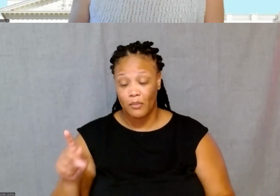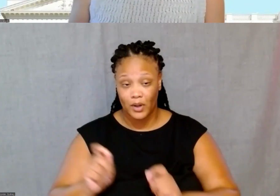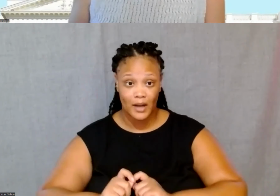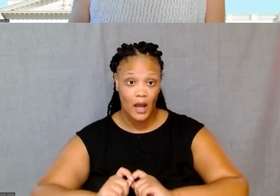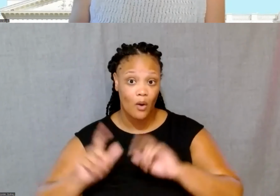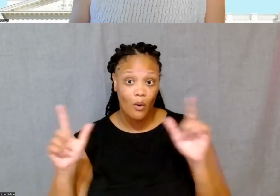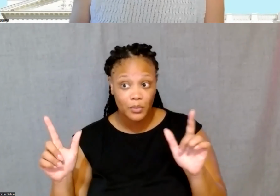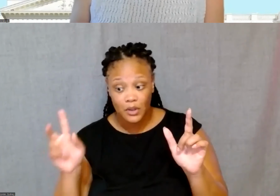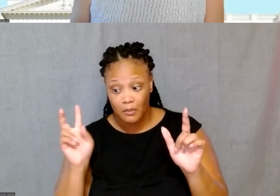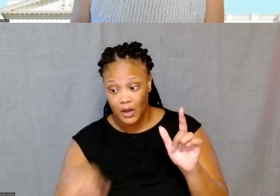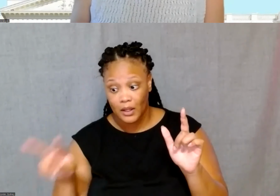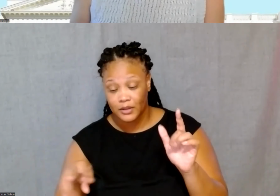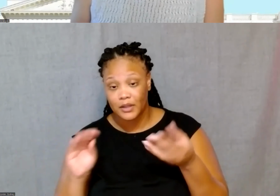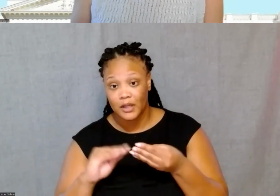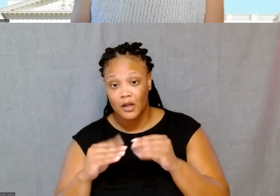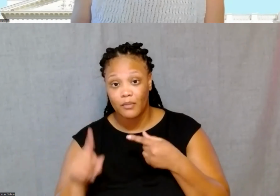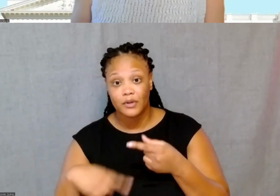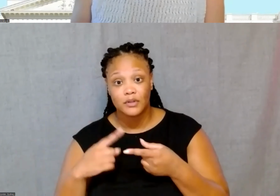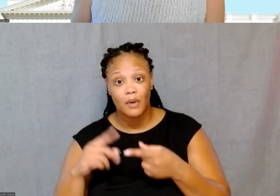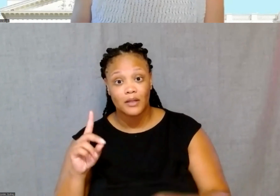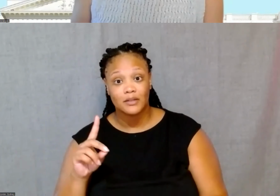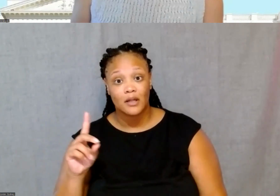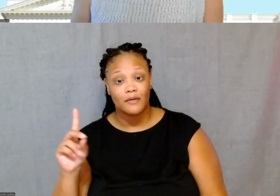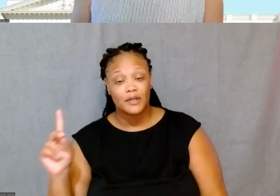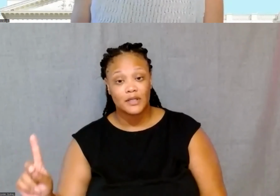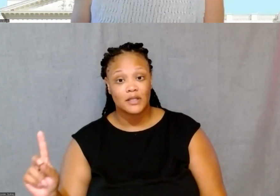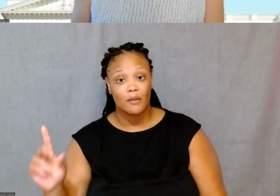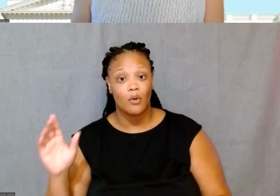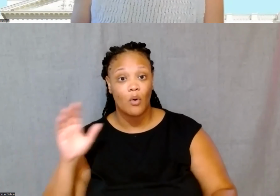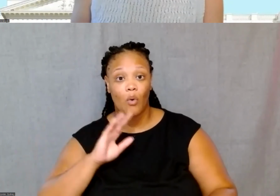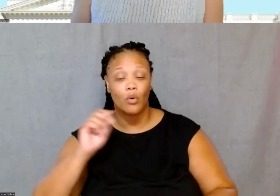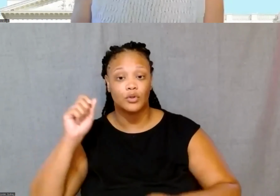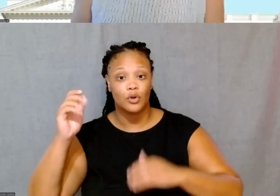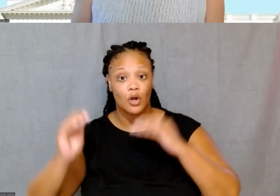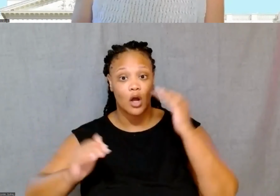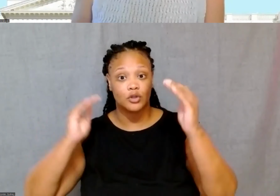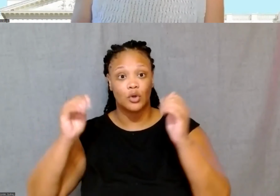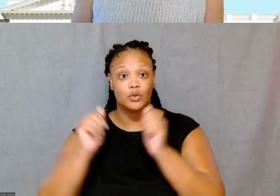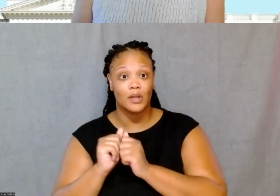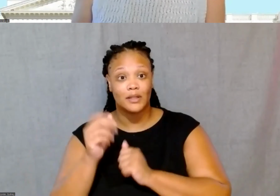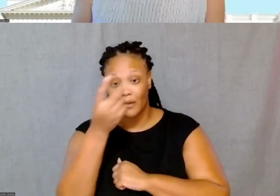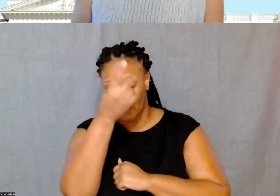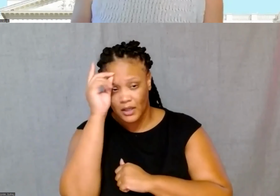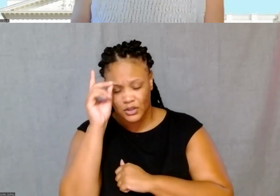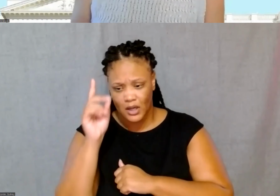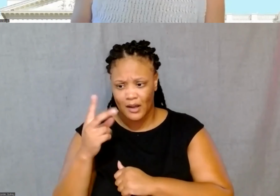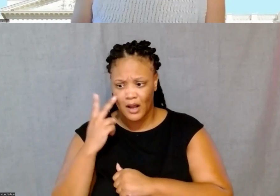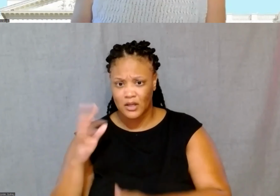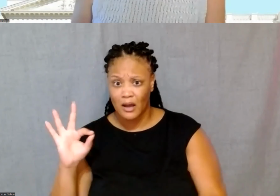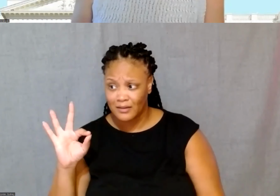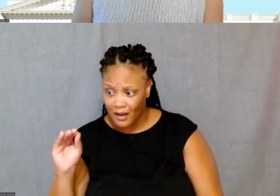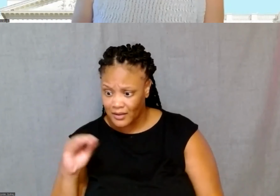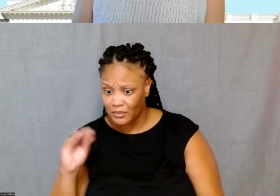of developmentally disabled older adults that have dementia, that 90%, I mean, that's just